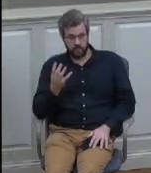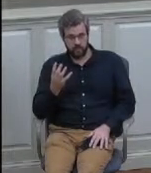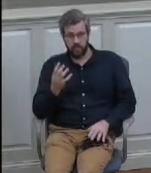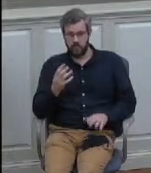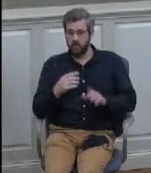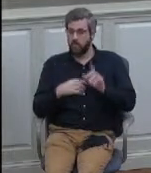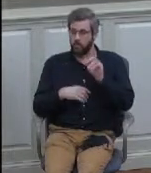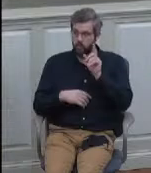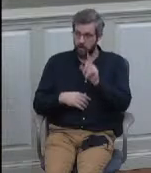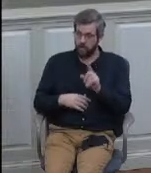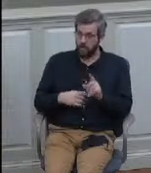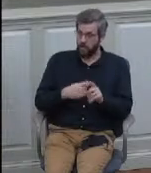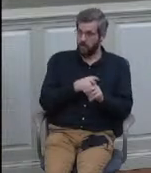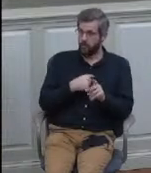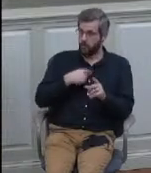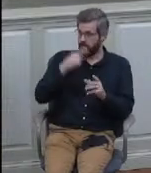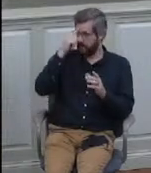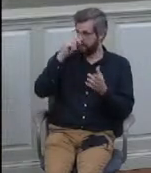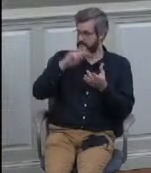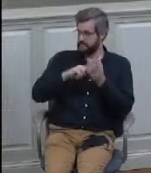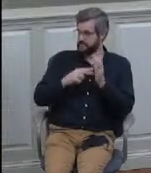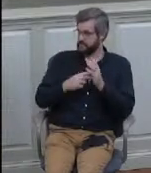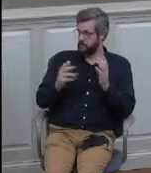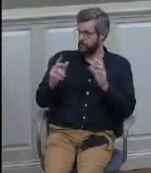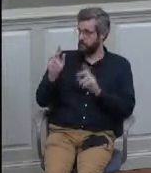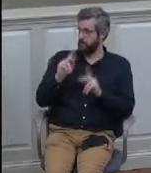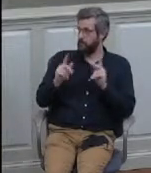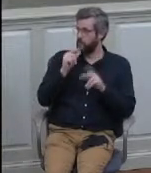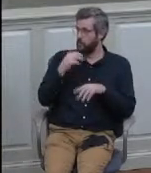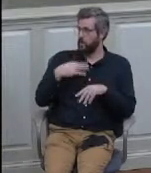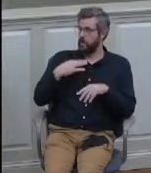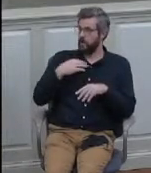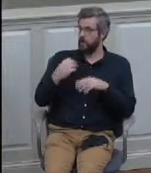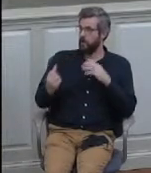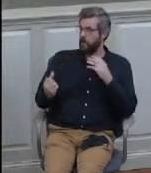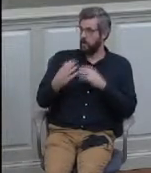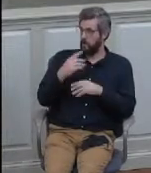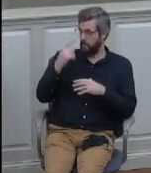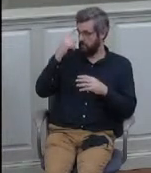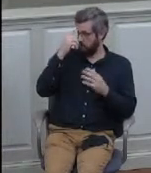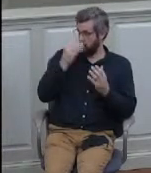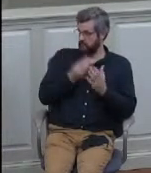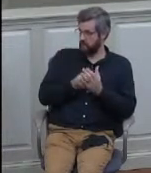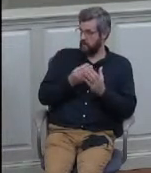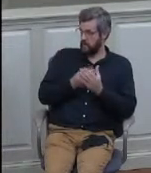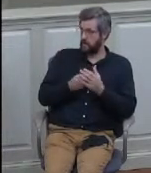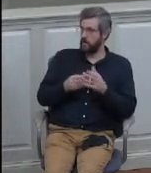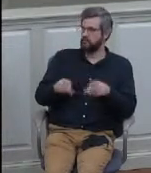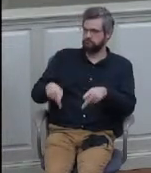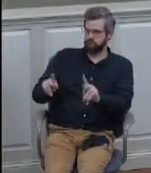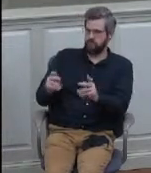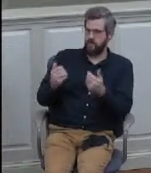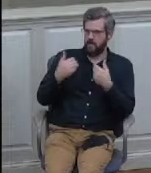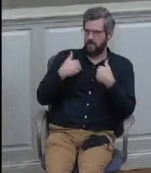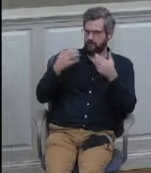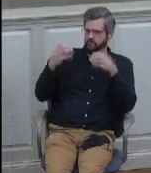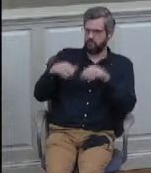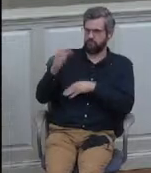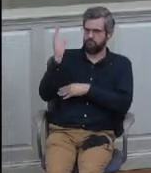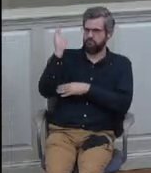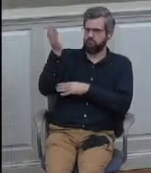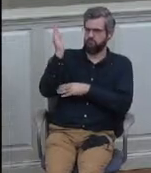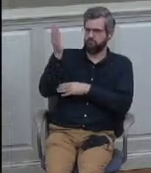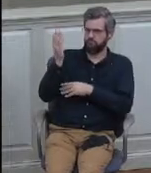Well, we intended to allow the folks that made application for funding to give them the opportunity to present to